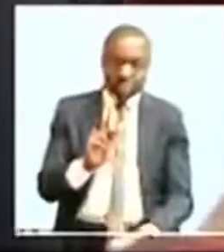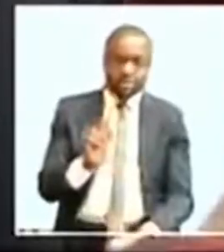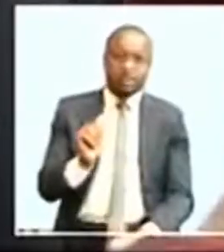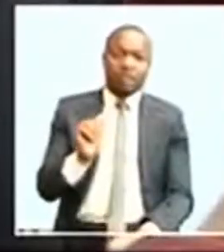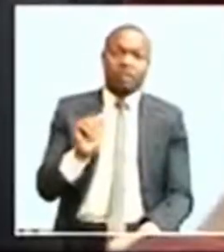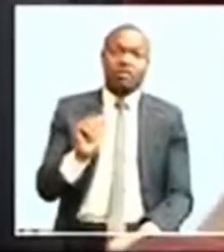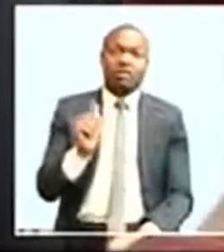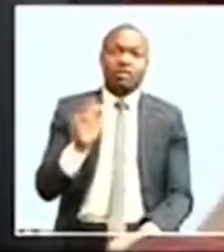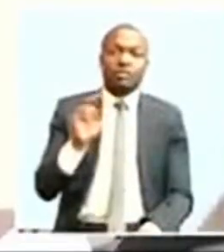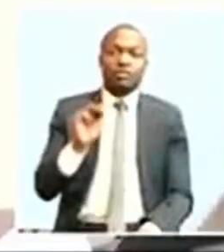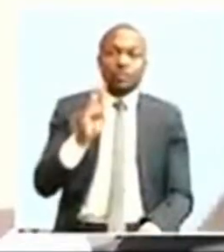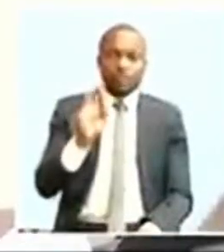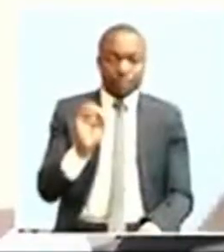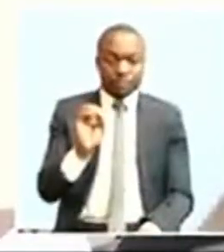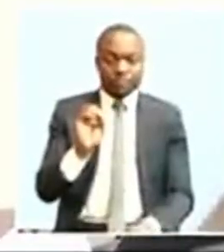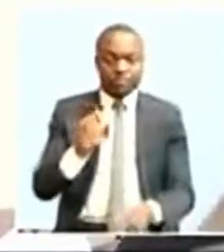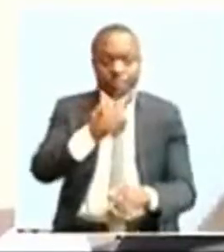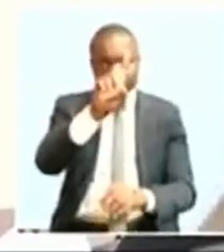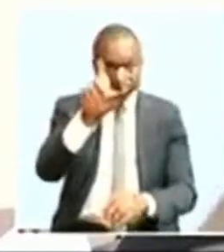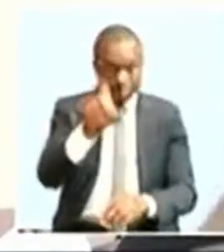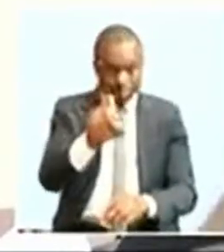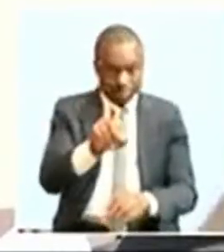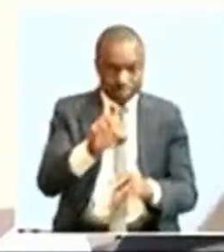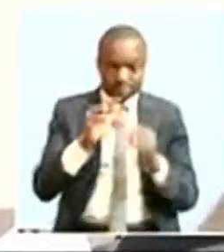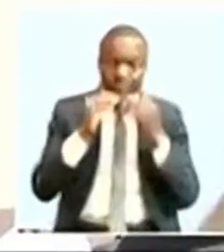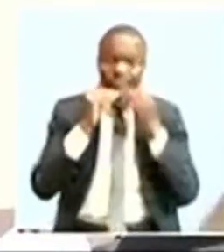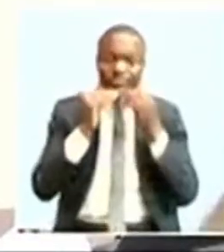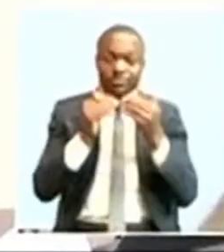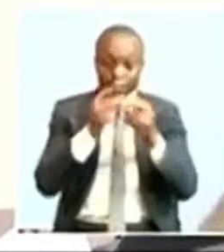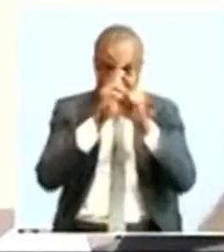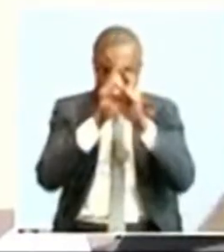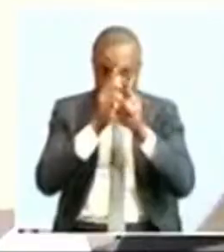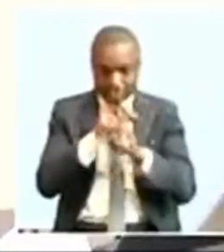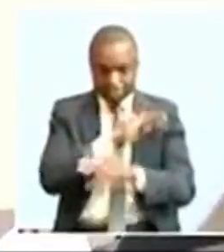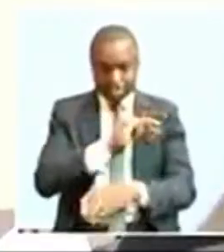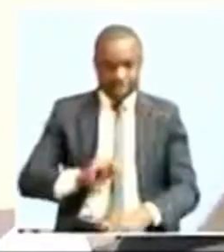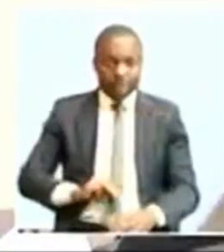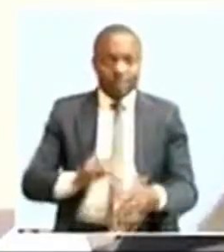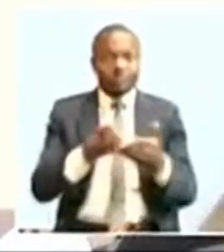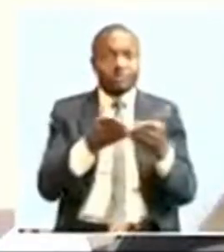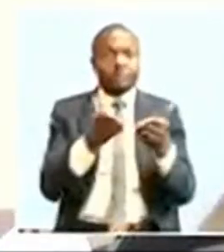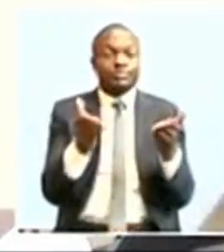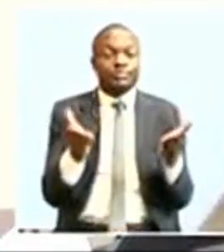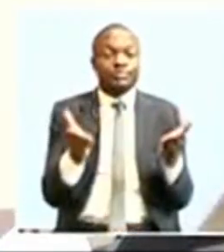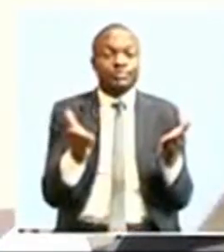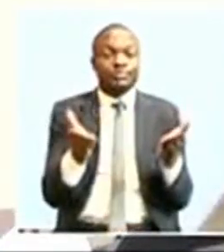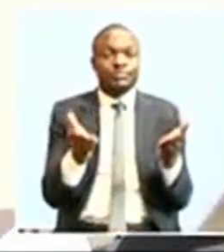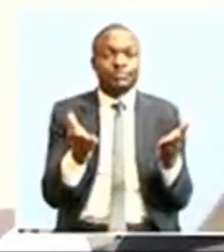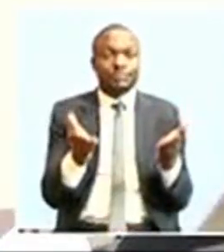question. Thank you. Thank you very much. Yes, honorable members.